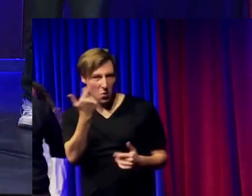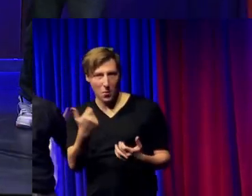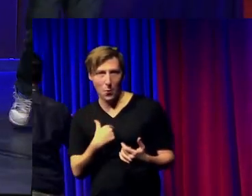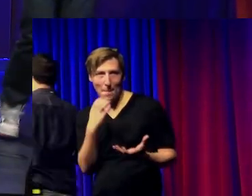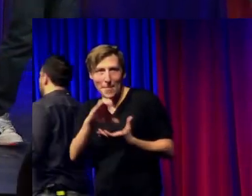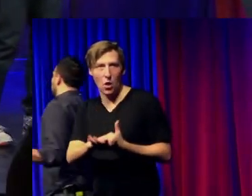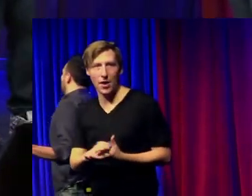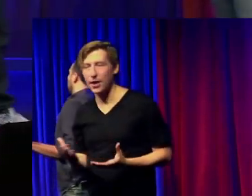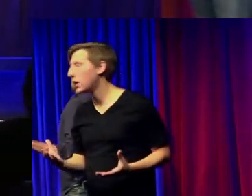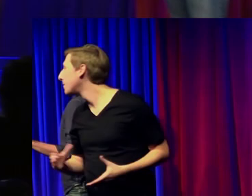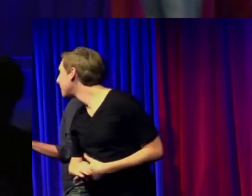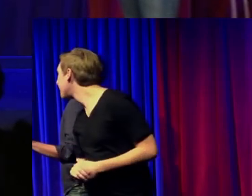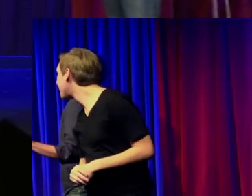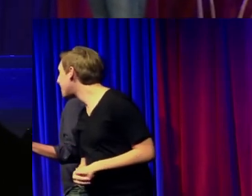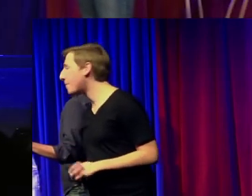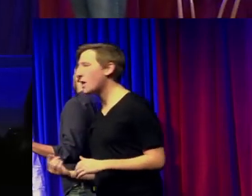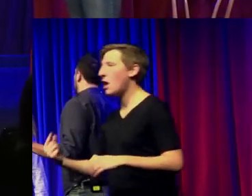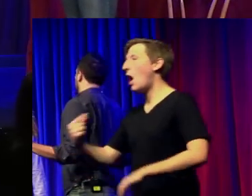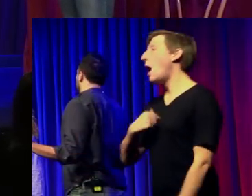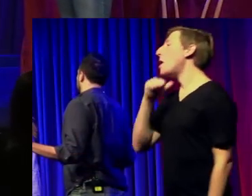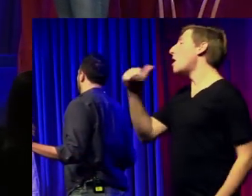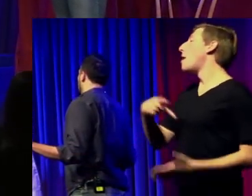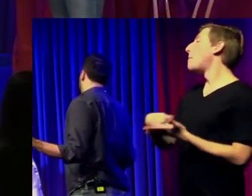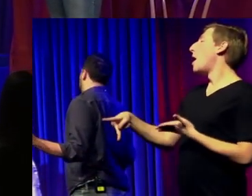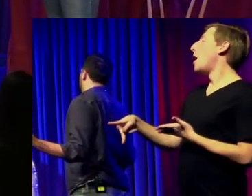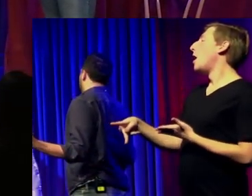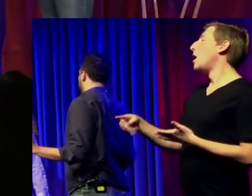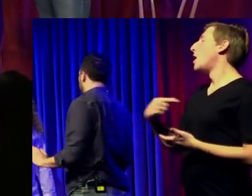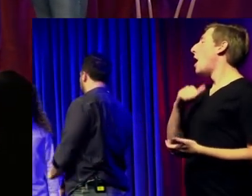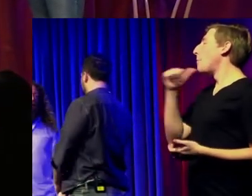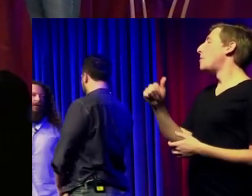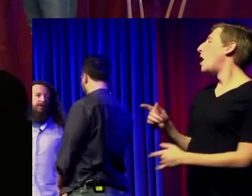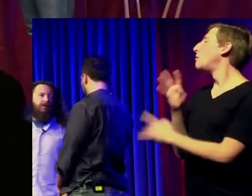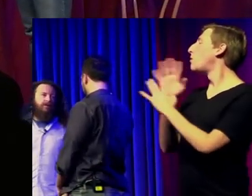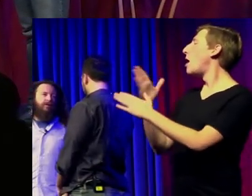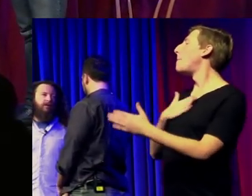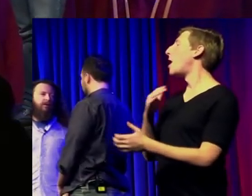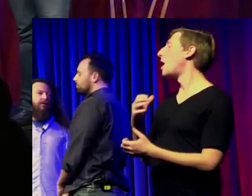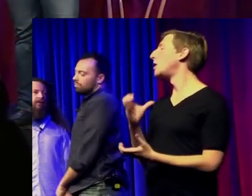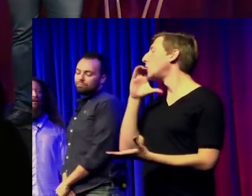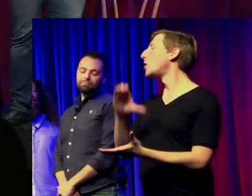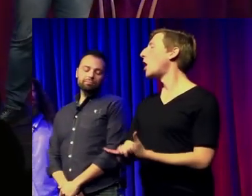I'm not paying it. I'm not talking to my daughter, okay? I'm estranged.